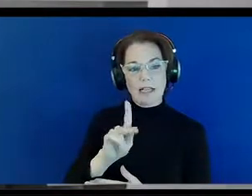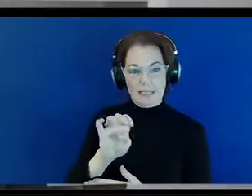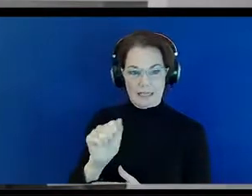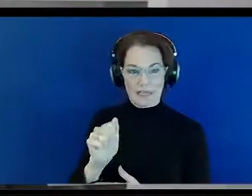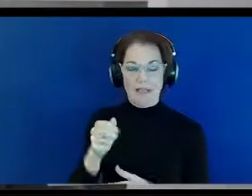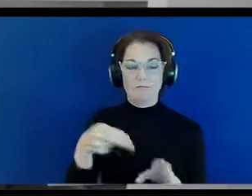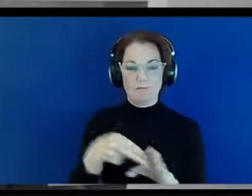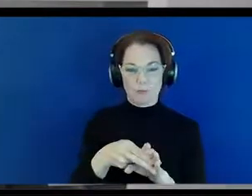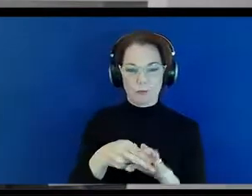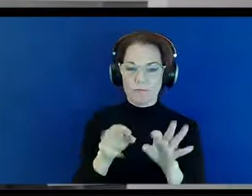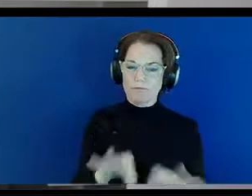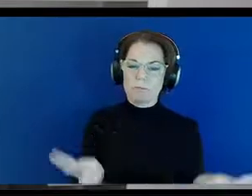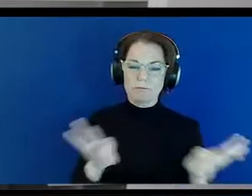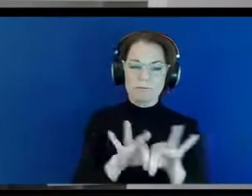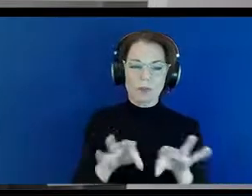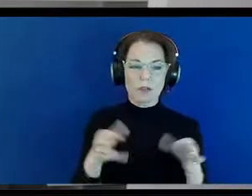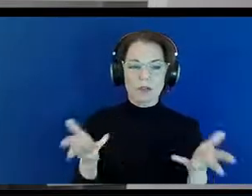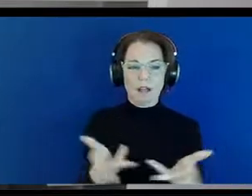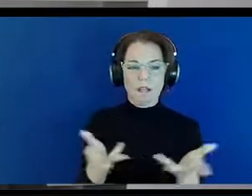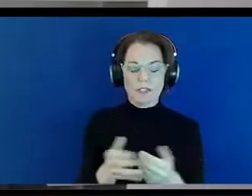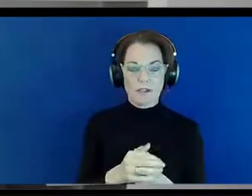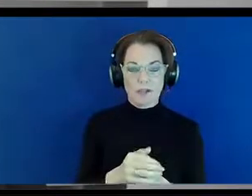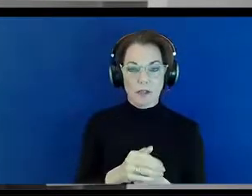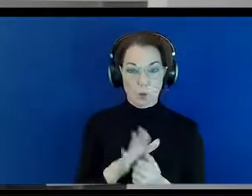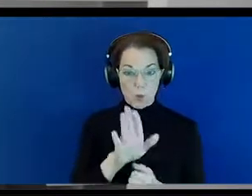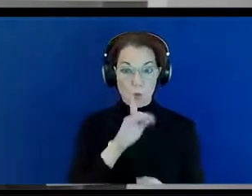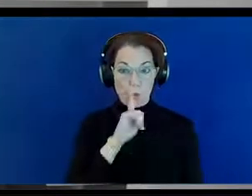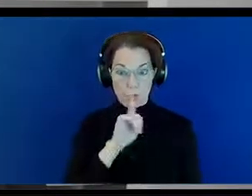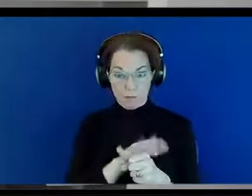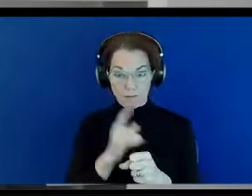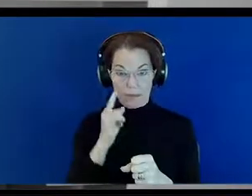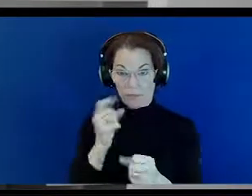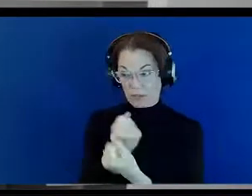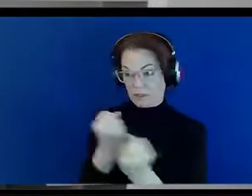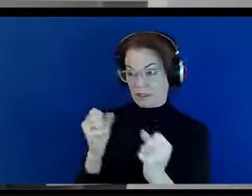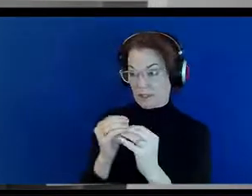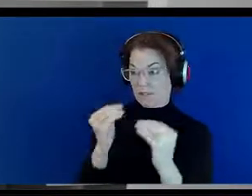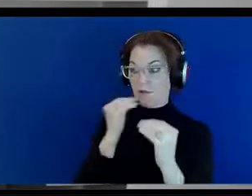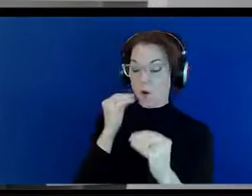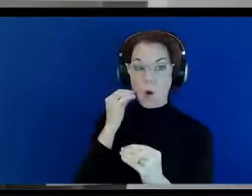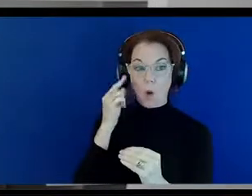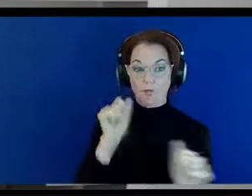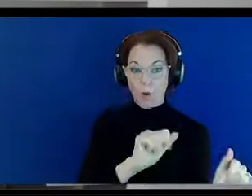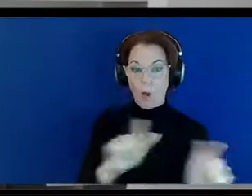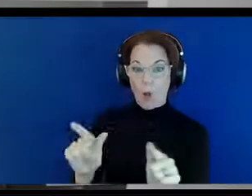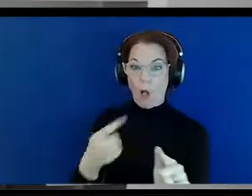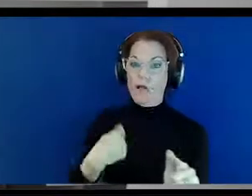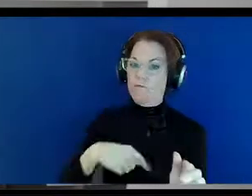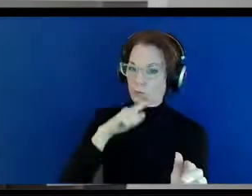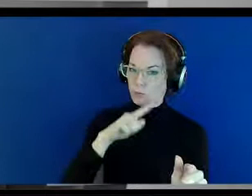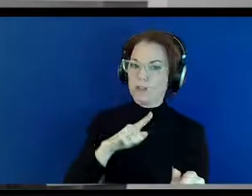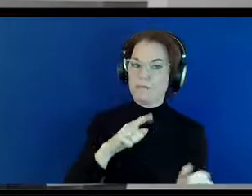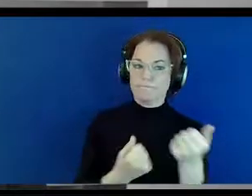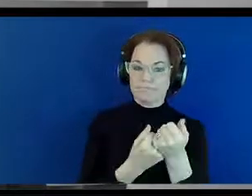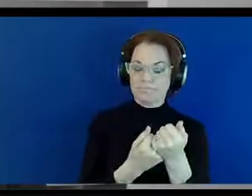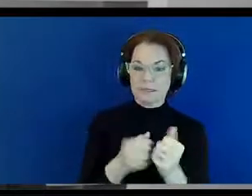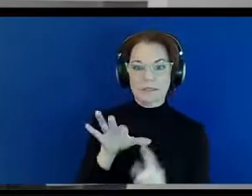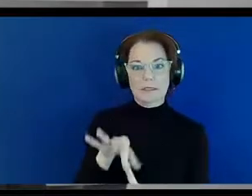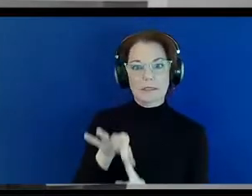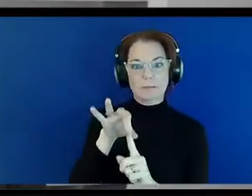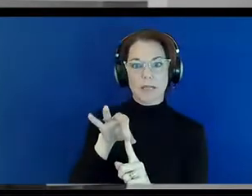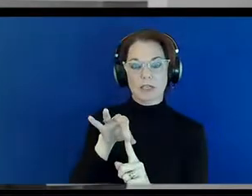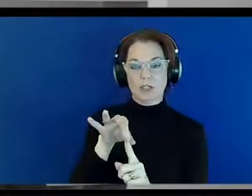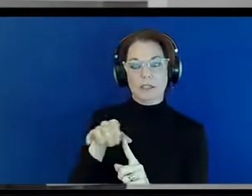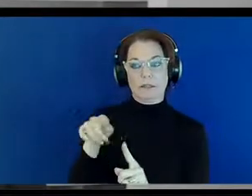conversation. We share your commitment to creating a safer home for everyone, especially the most vulnerable, young children